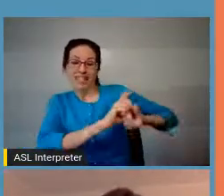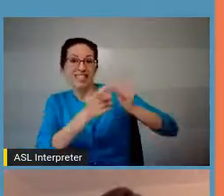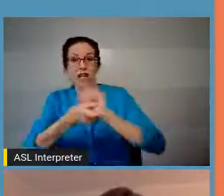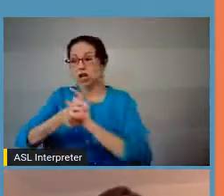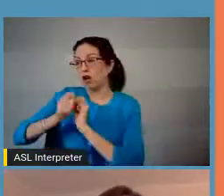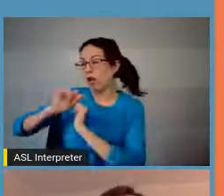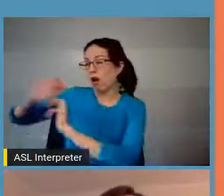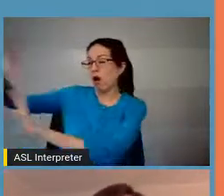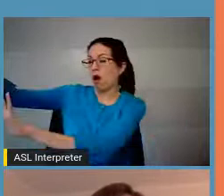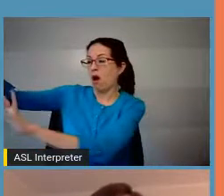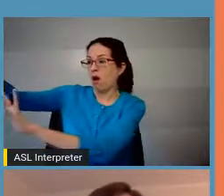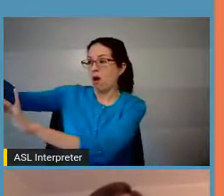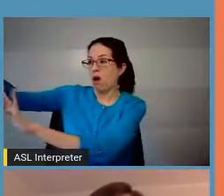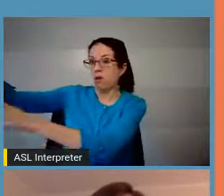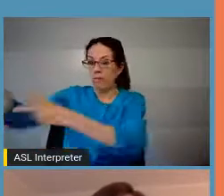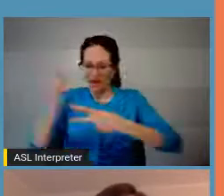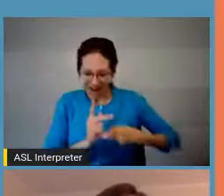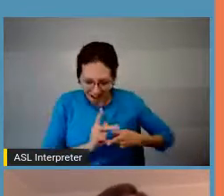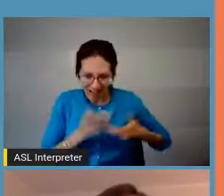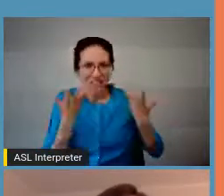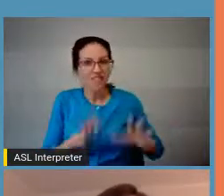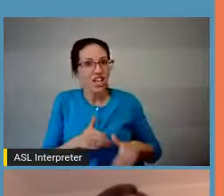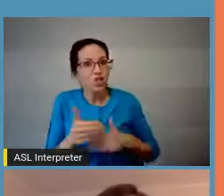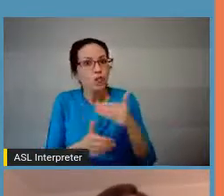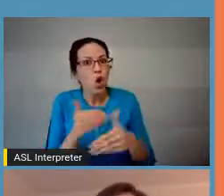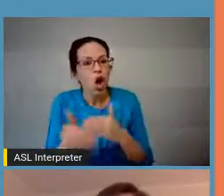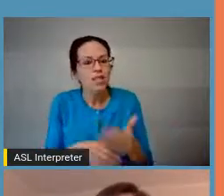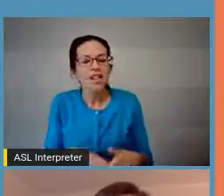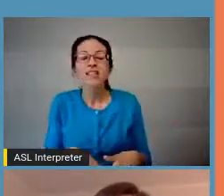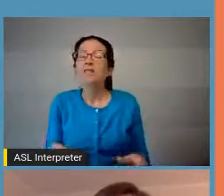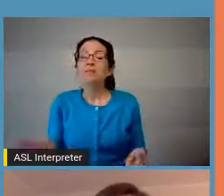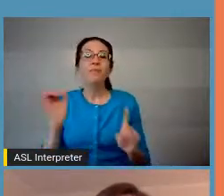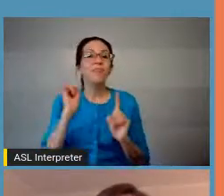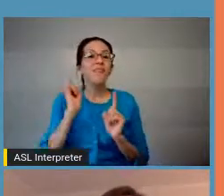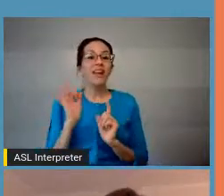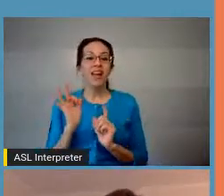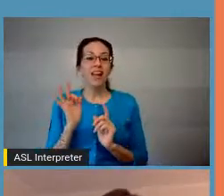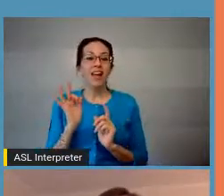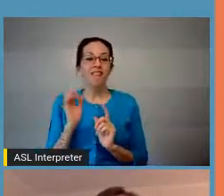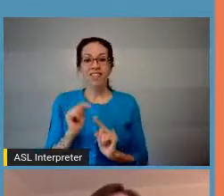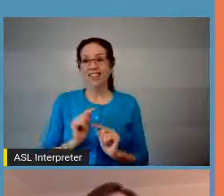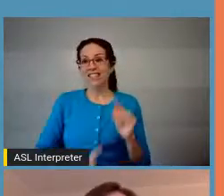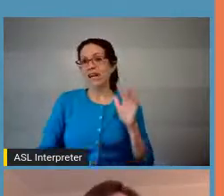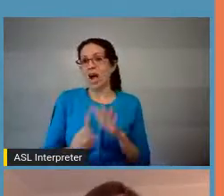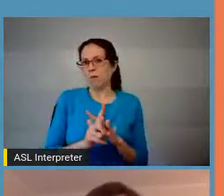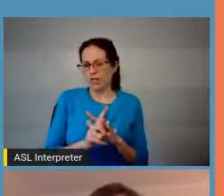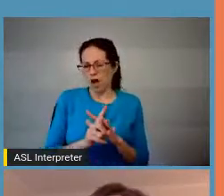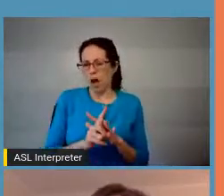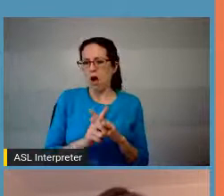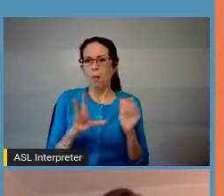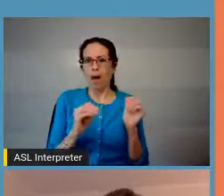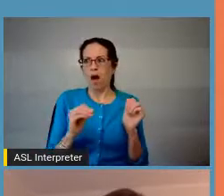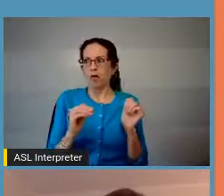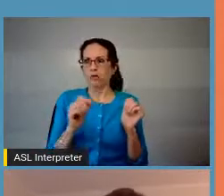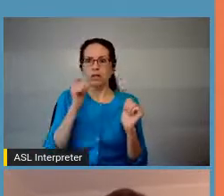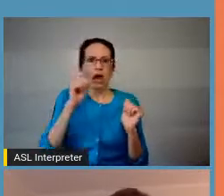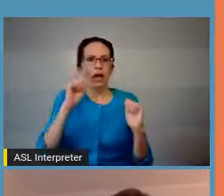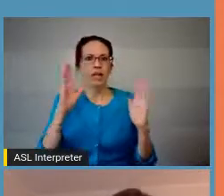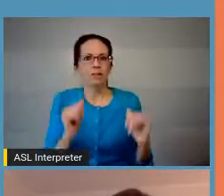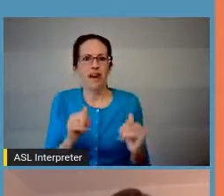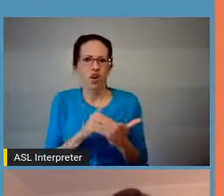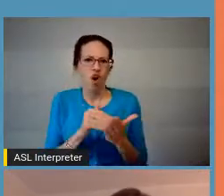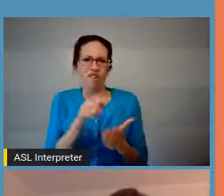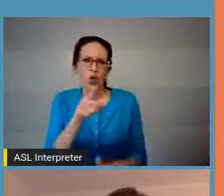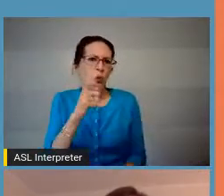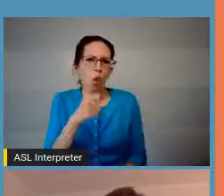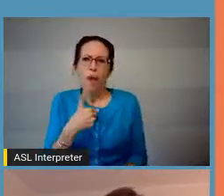of the process, then if this, especially if this has come up without being expected, then there's often not a budget item, a budget